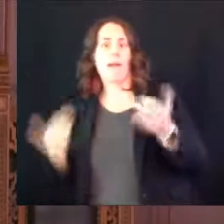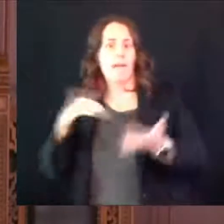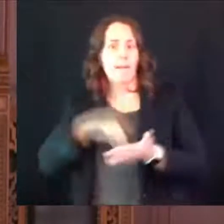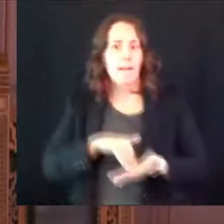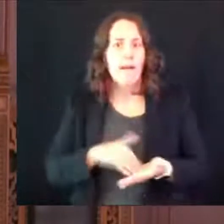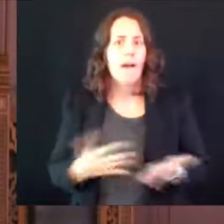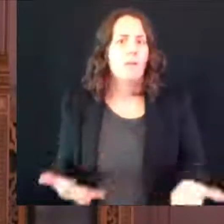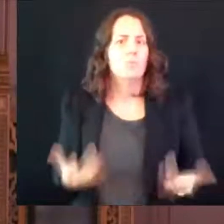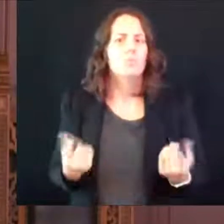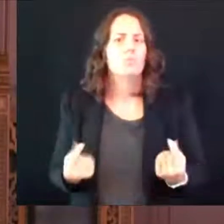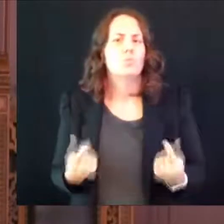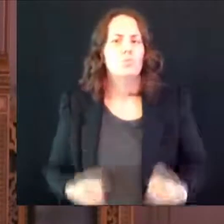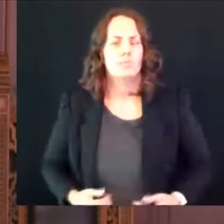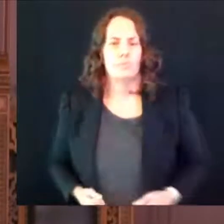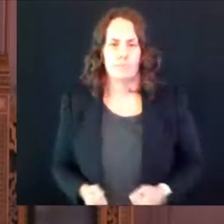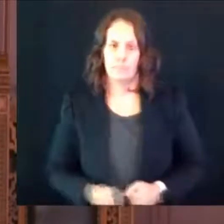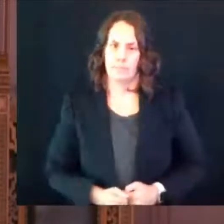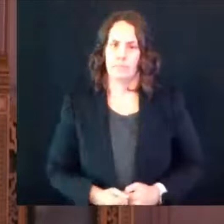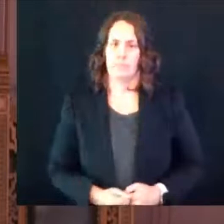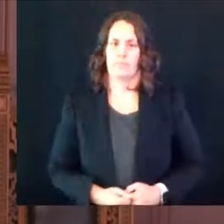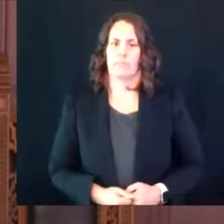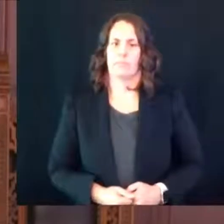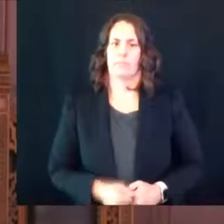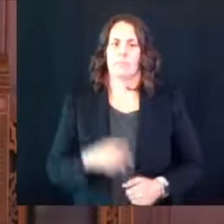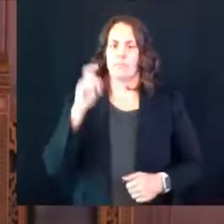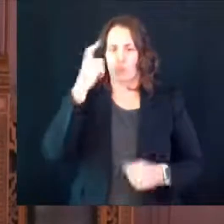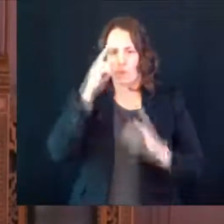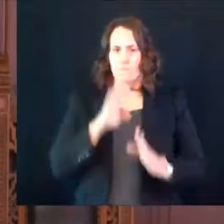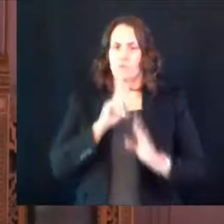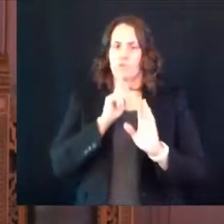within the processes of